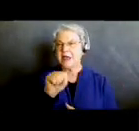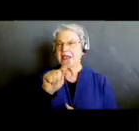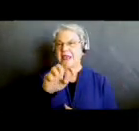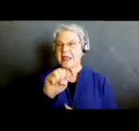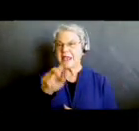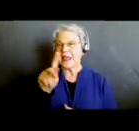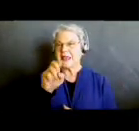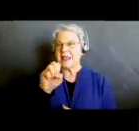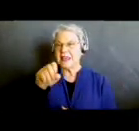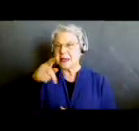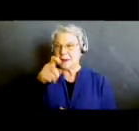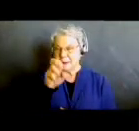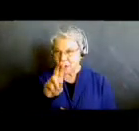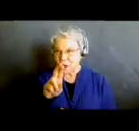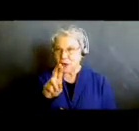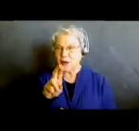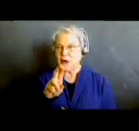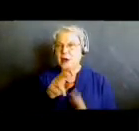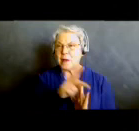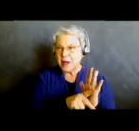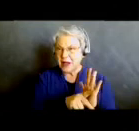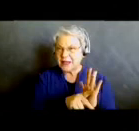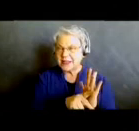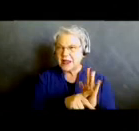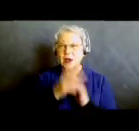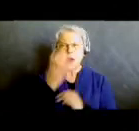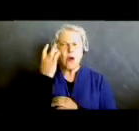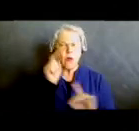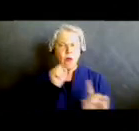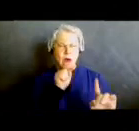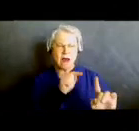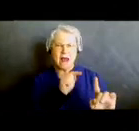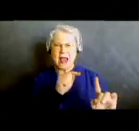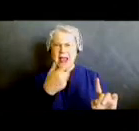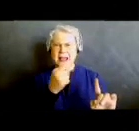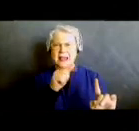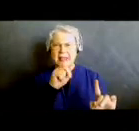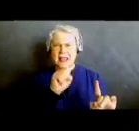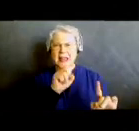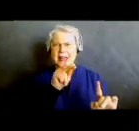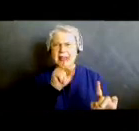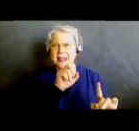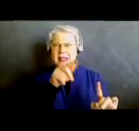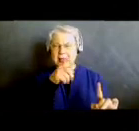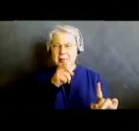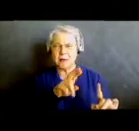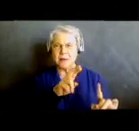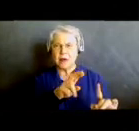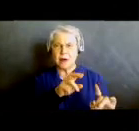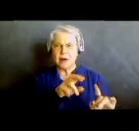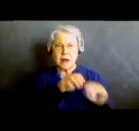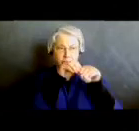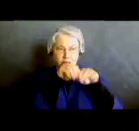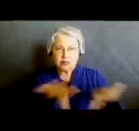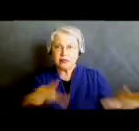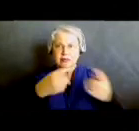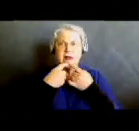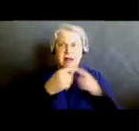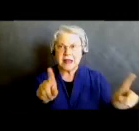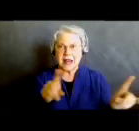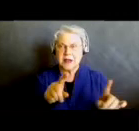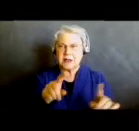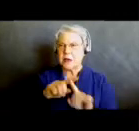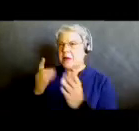concerted effort to rule out Gatekeeper, even as sovereign power was clearly on display in the Caribbean? We argue